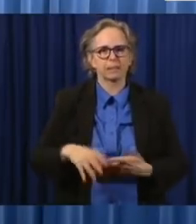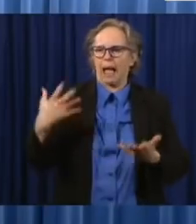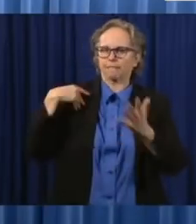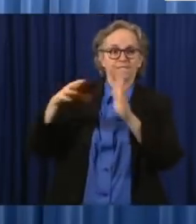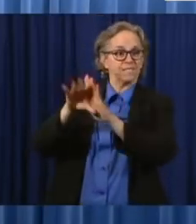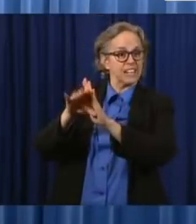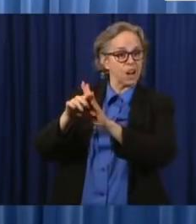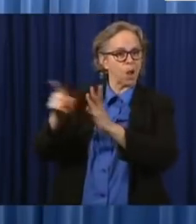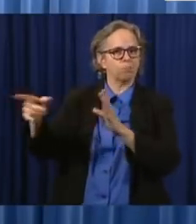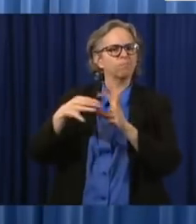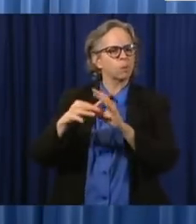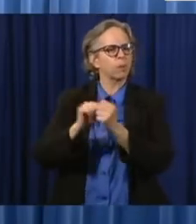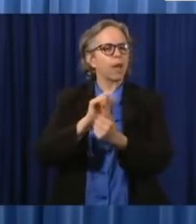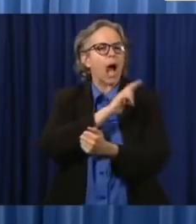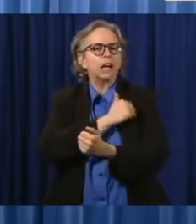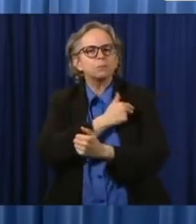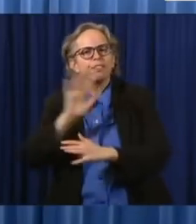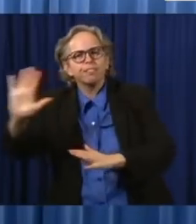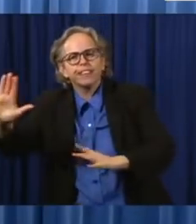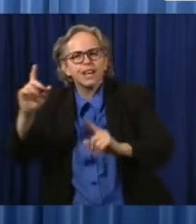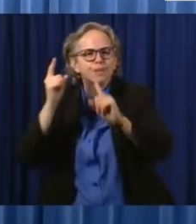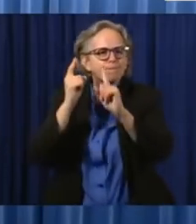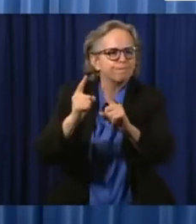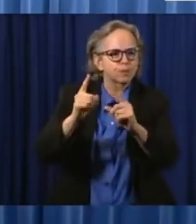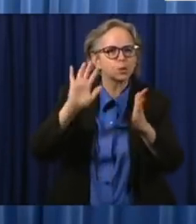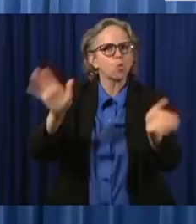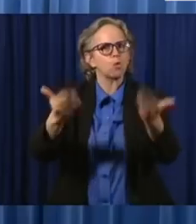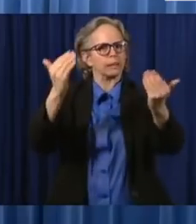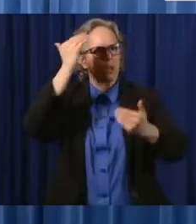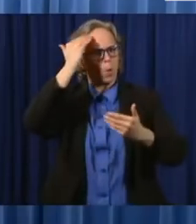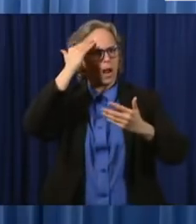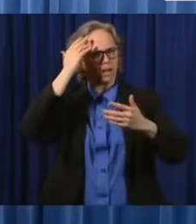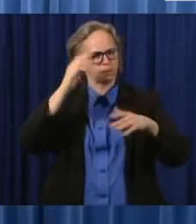this month to shine a light on children's mental health.